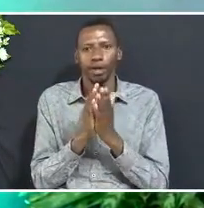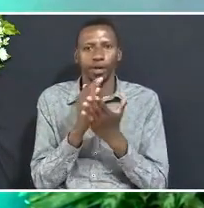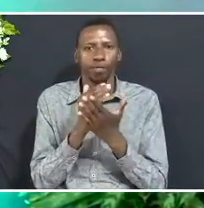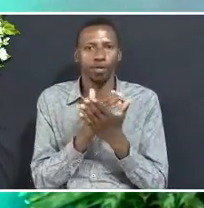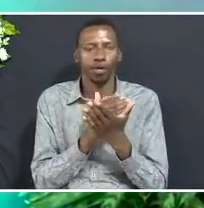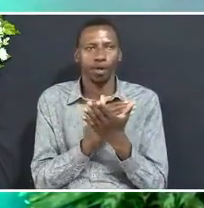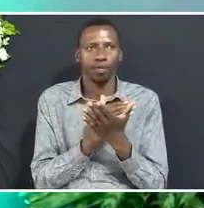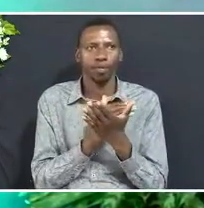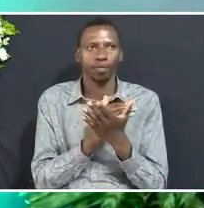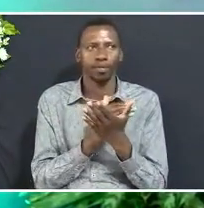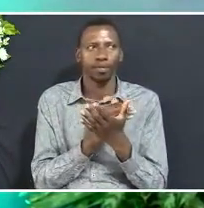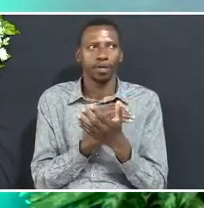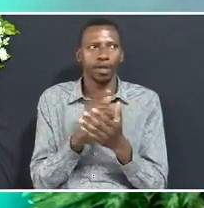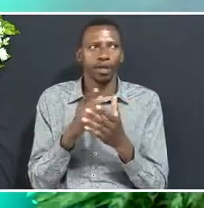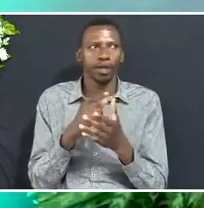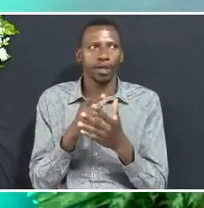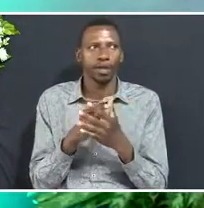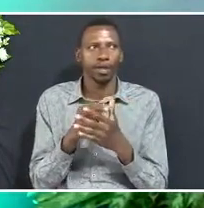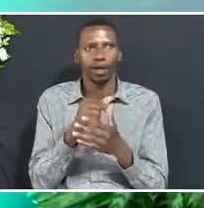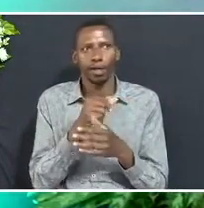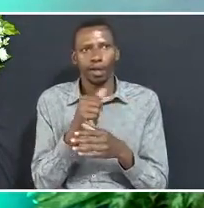another one should go to the other